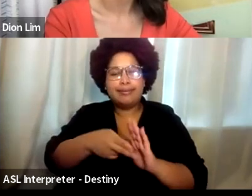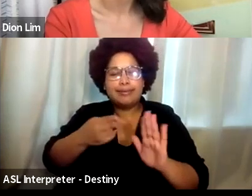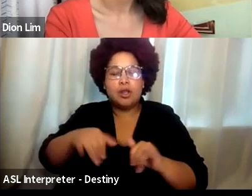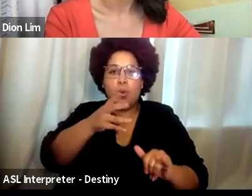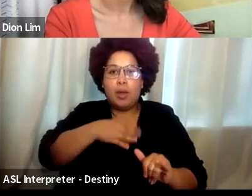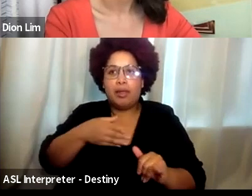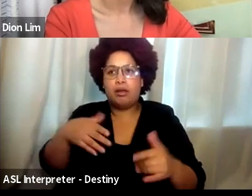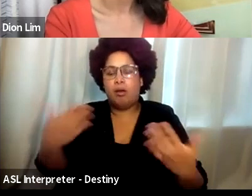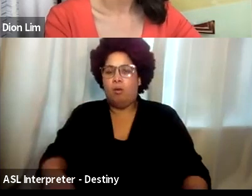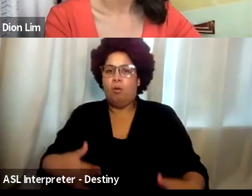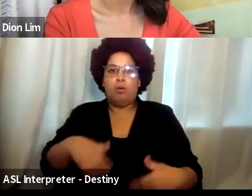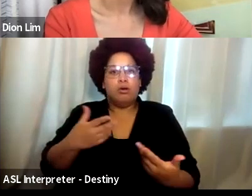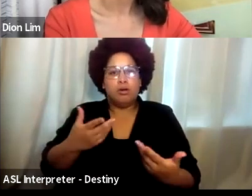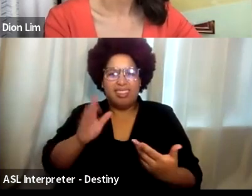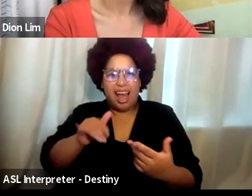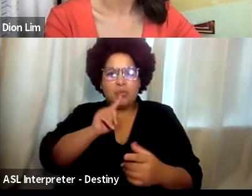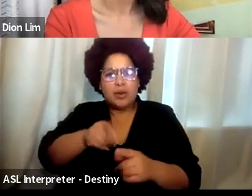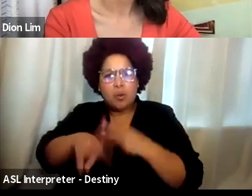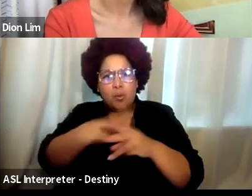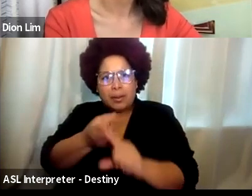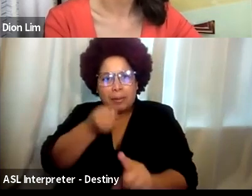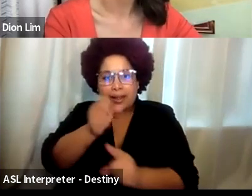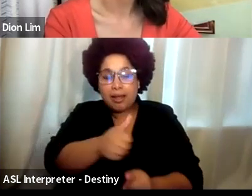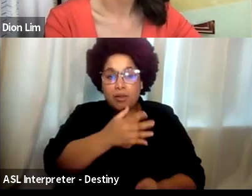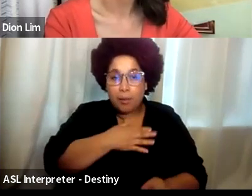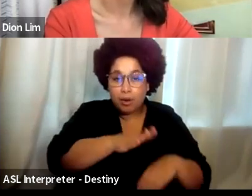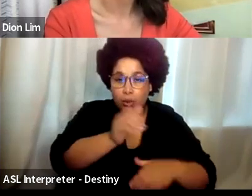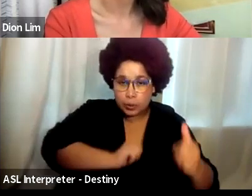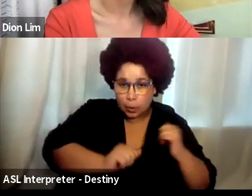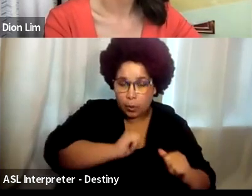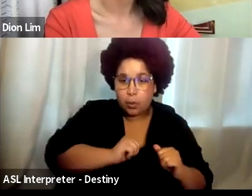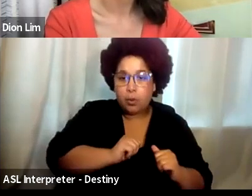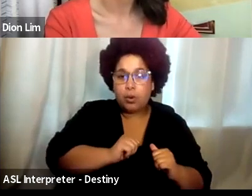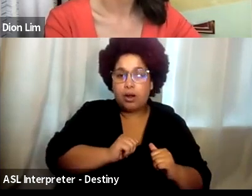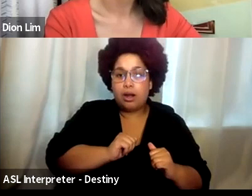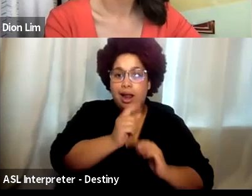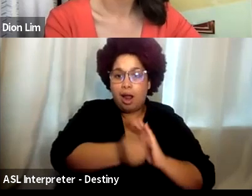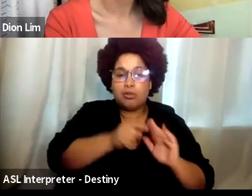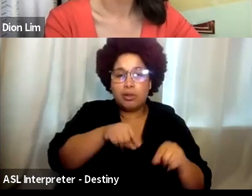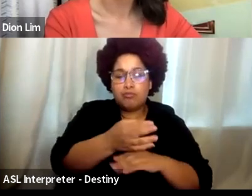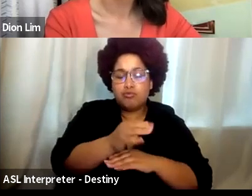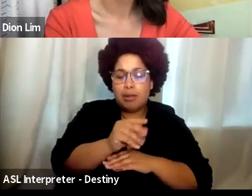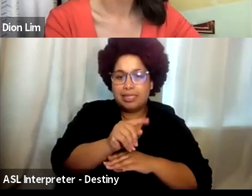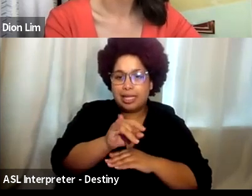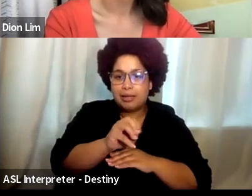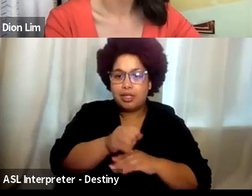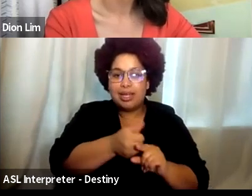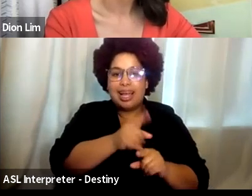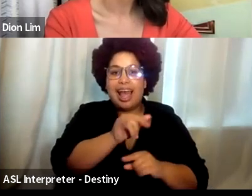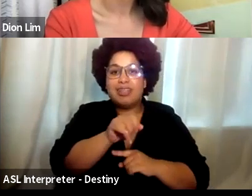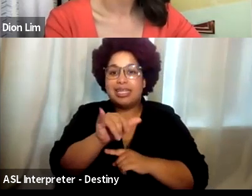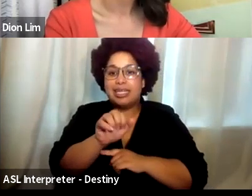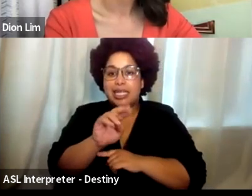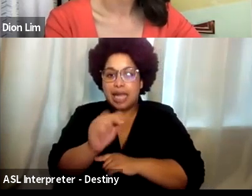Asian American women and the real world impact, because the other woman we had on the show, our hour in prime time, was Evelyn Yang,